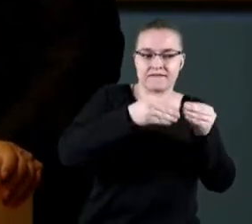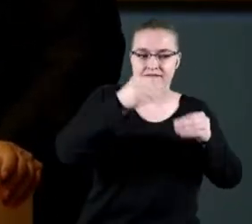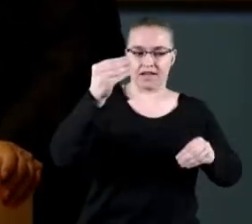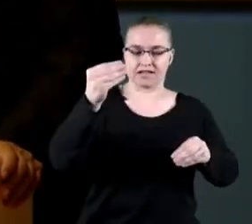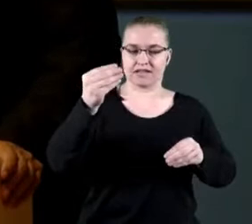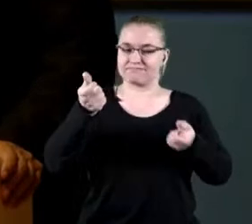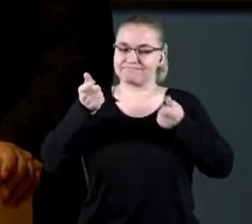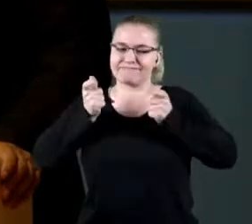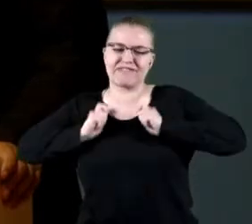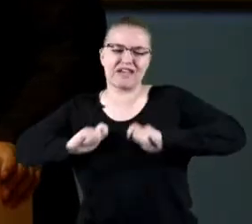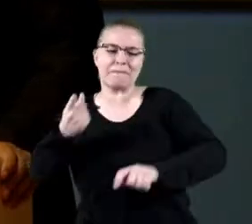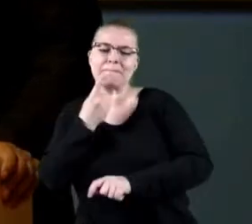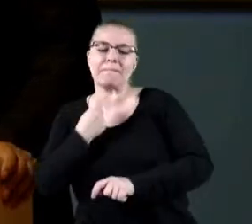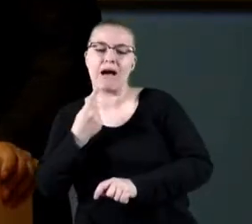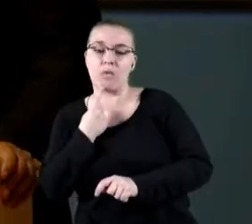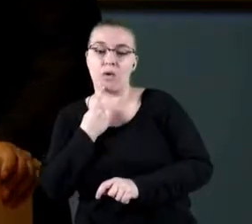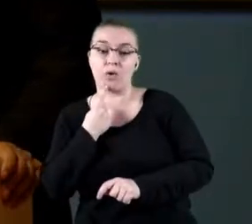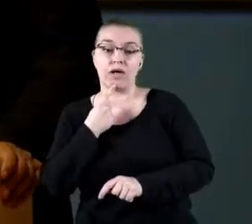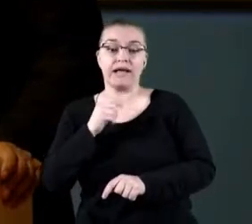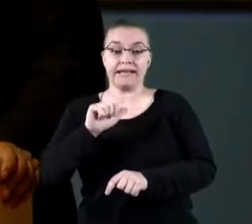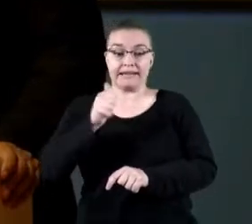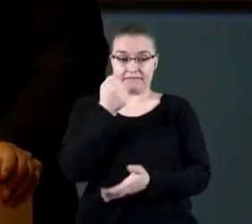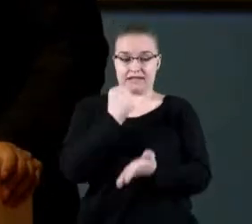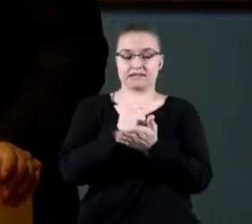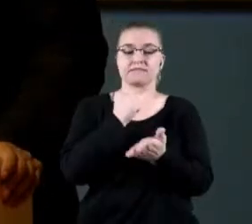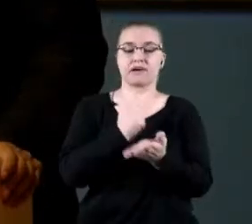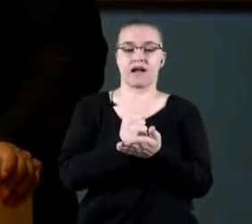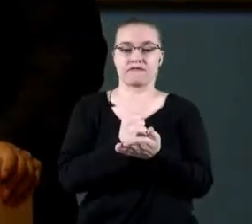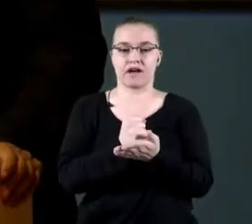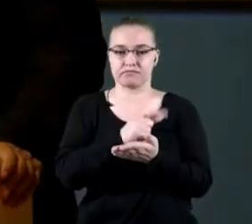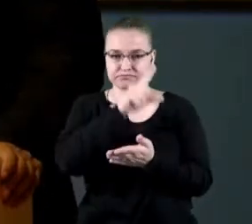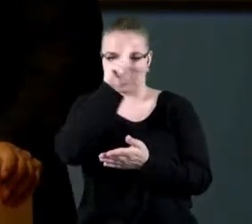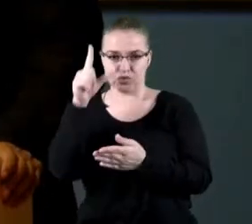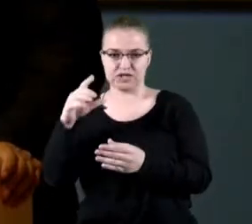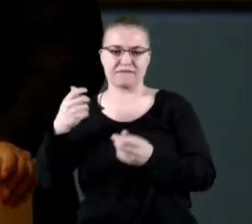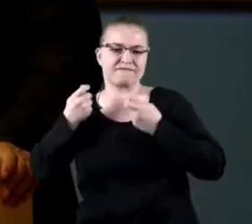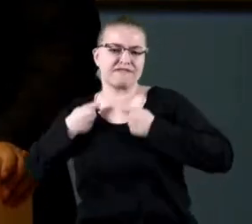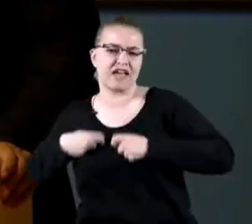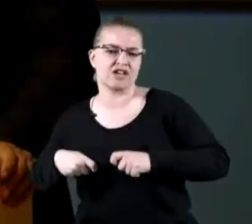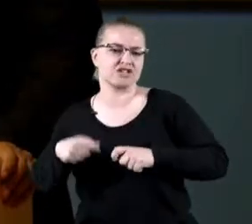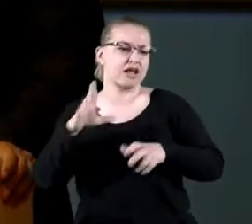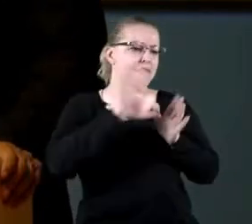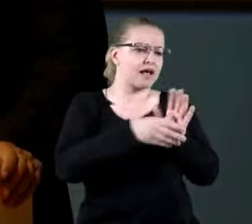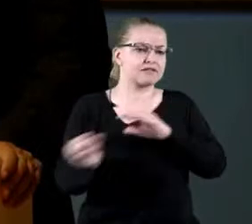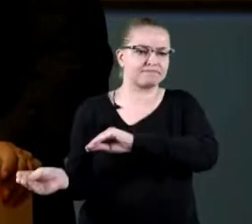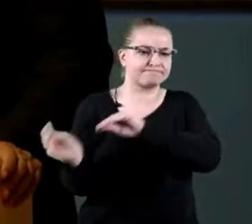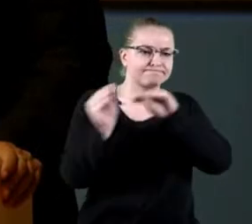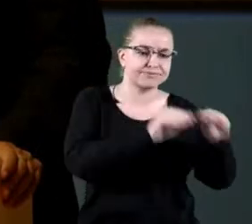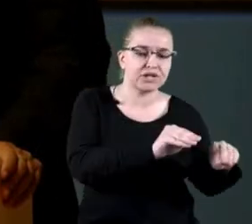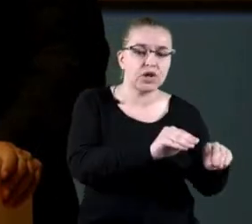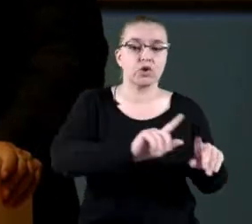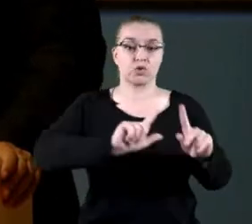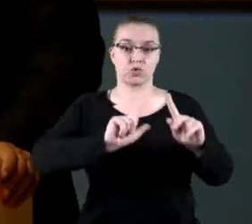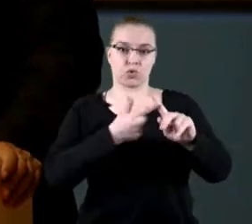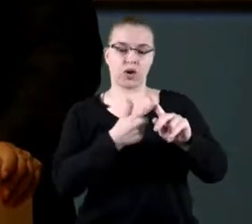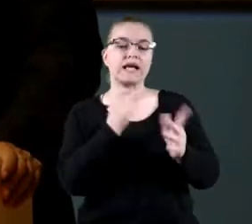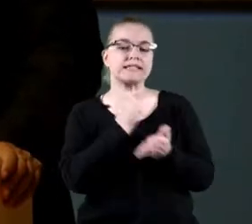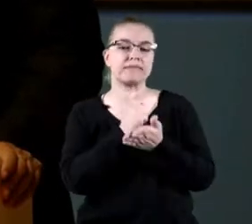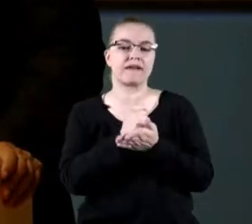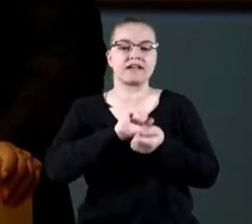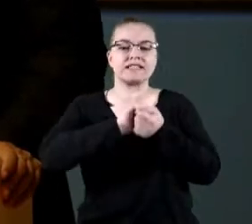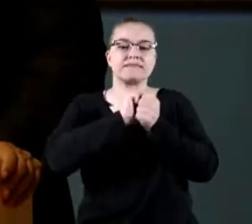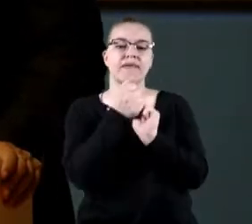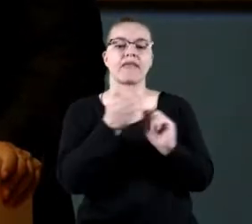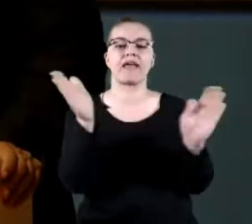have people coming to urban areas growing, and on the other side, we have climate change effects, and we have other challenges